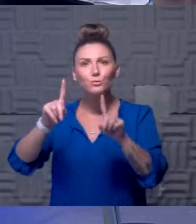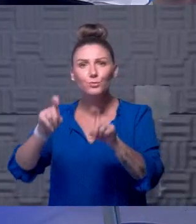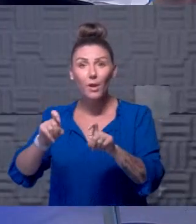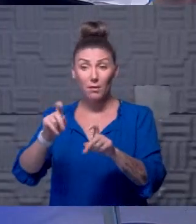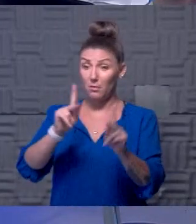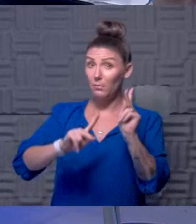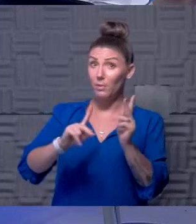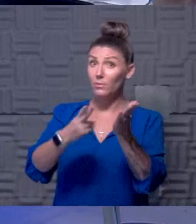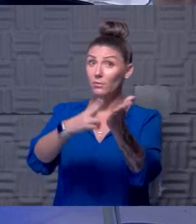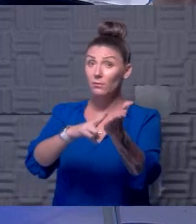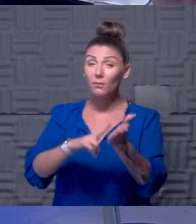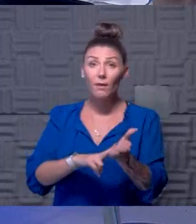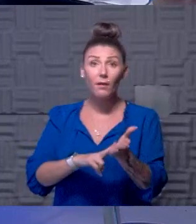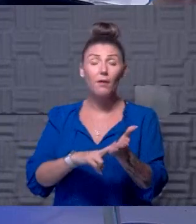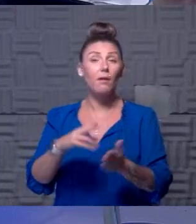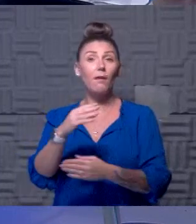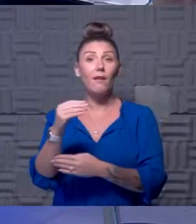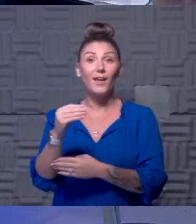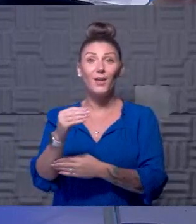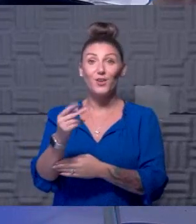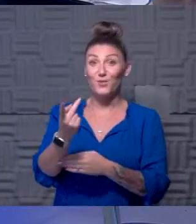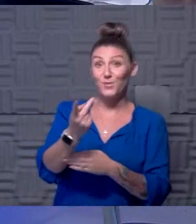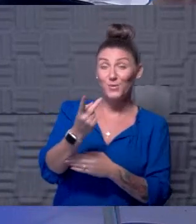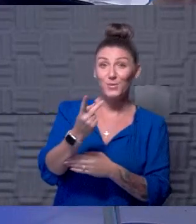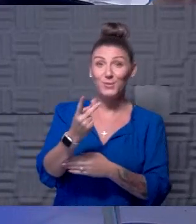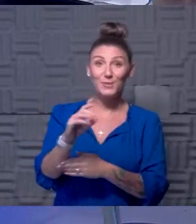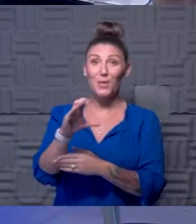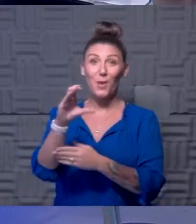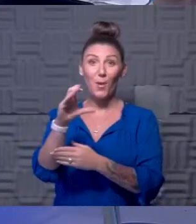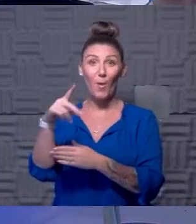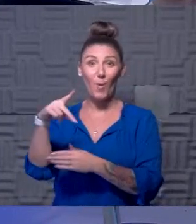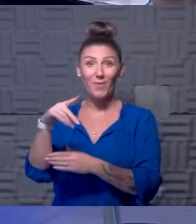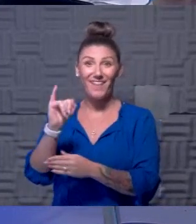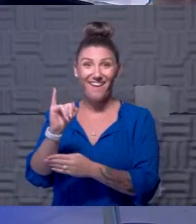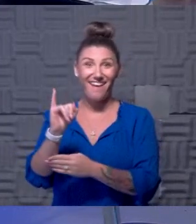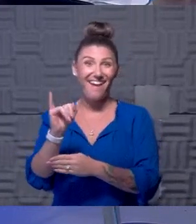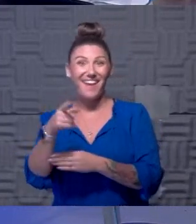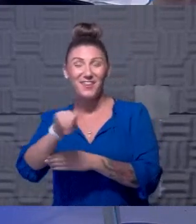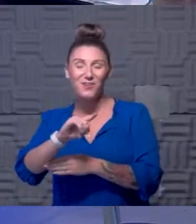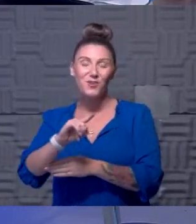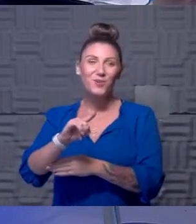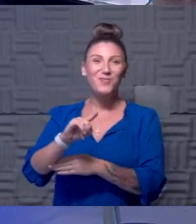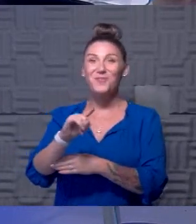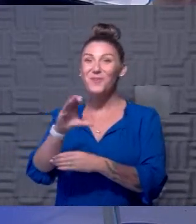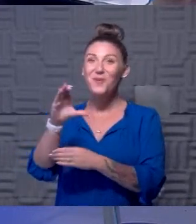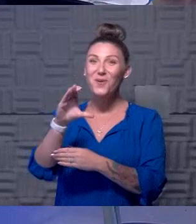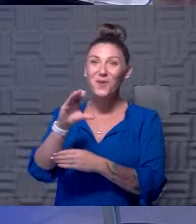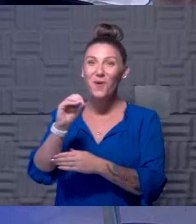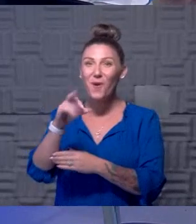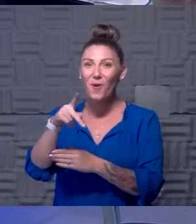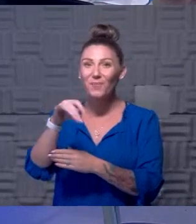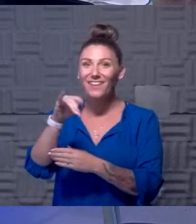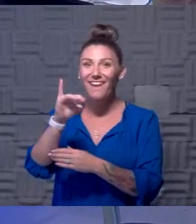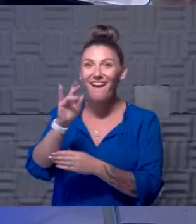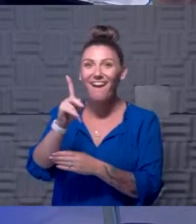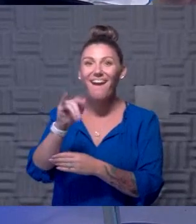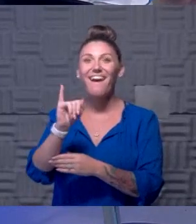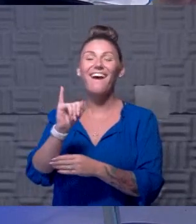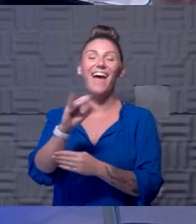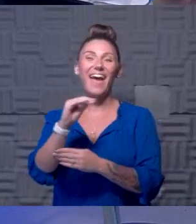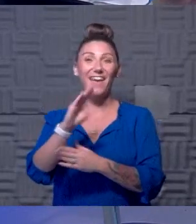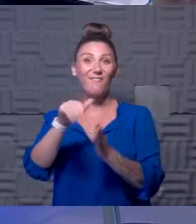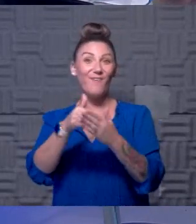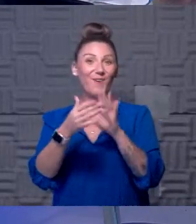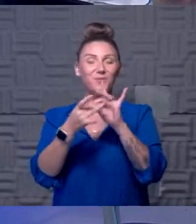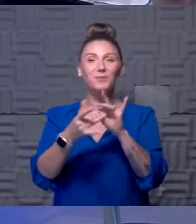signing up, and how. Sure. And you two are the co-PIs for this area, right? I mean, or PI, co-PI, something like that. You guys, it's all about what you're doing